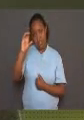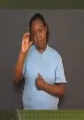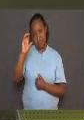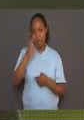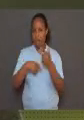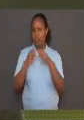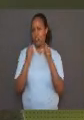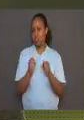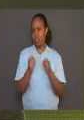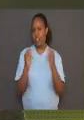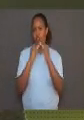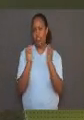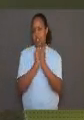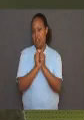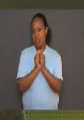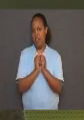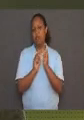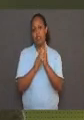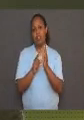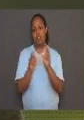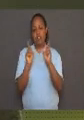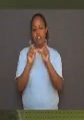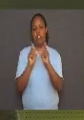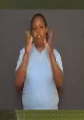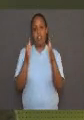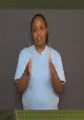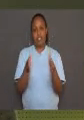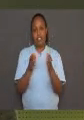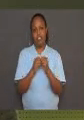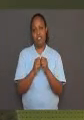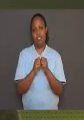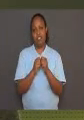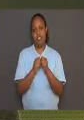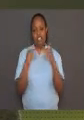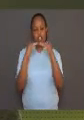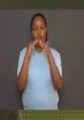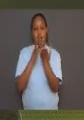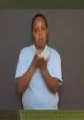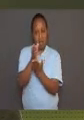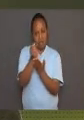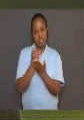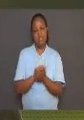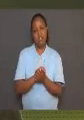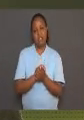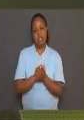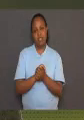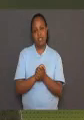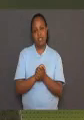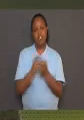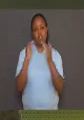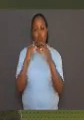equality, including fairness, equal rights,